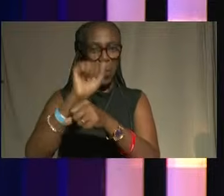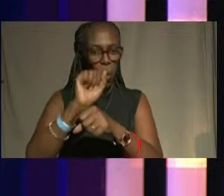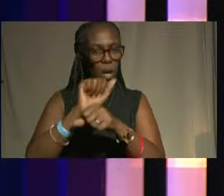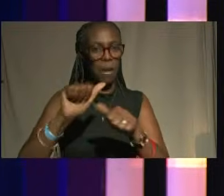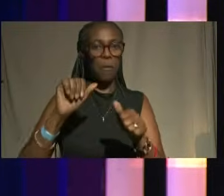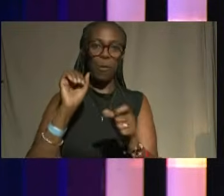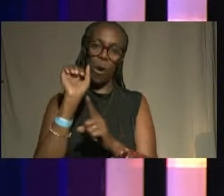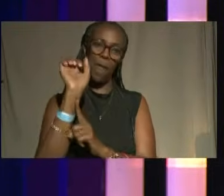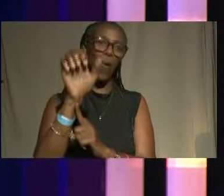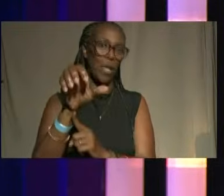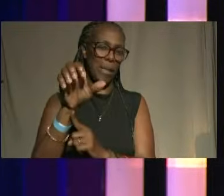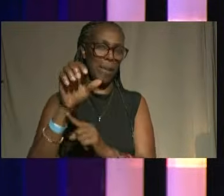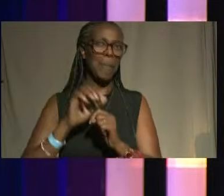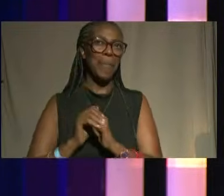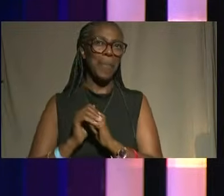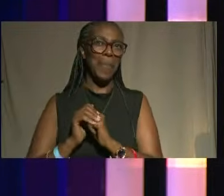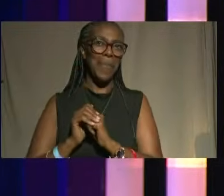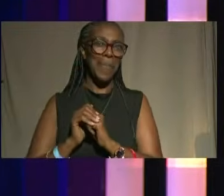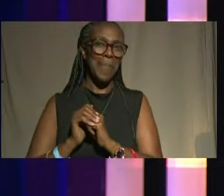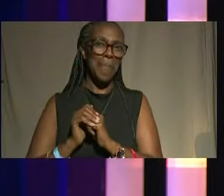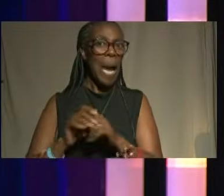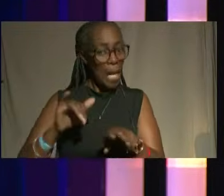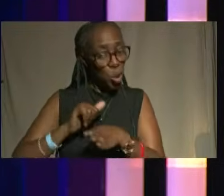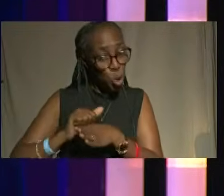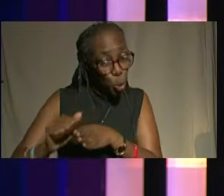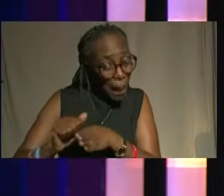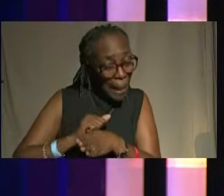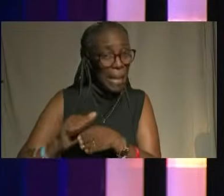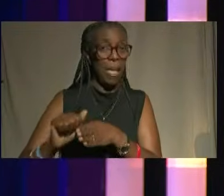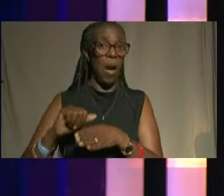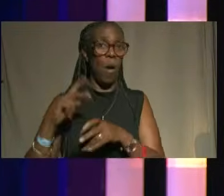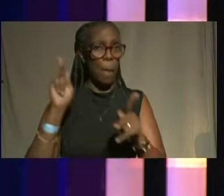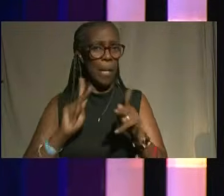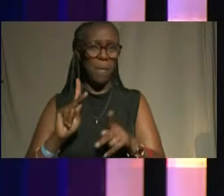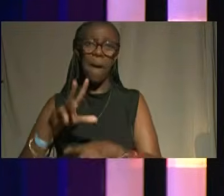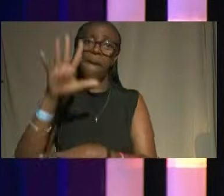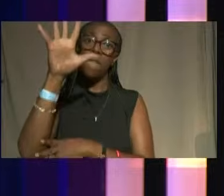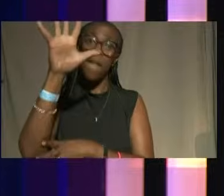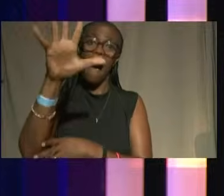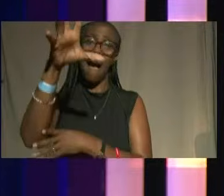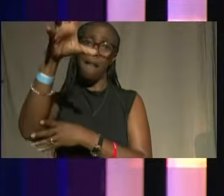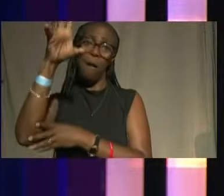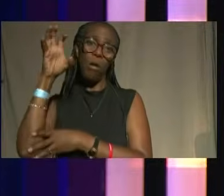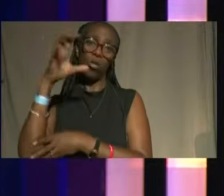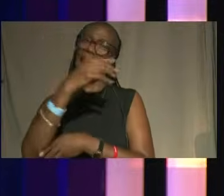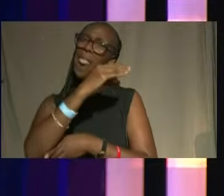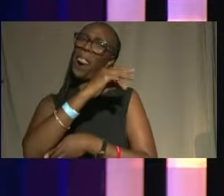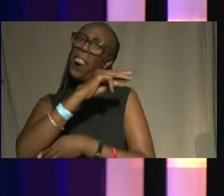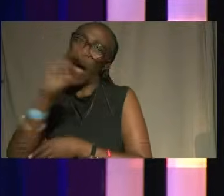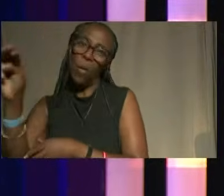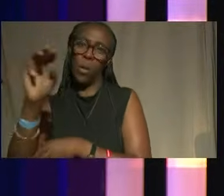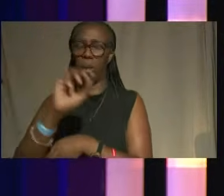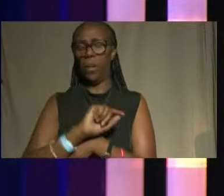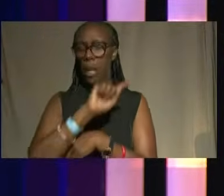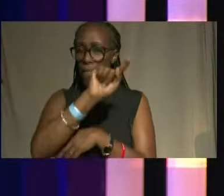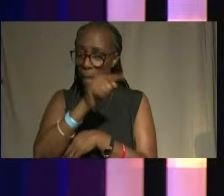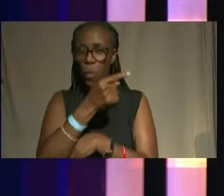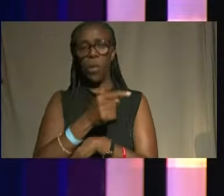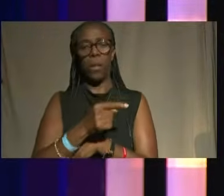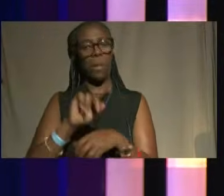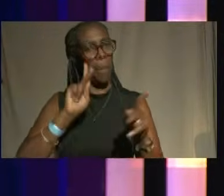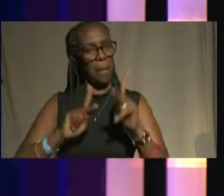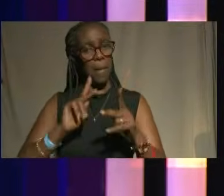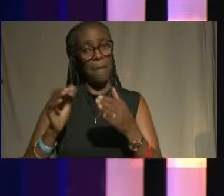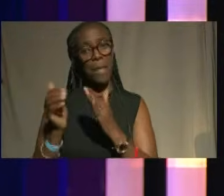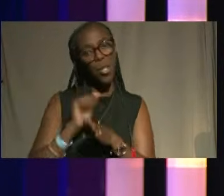work that we're doing in terms of training our people. 500,000 young people have been trained since 2020